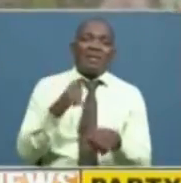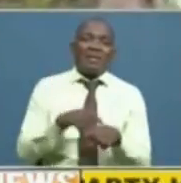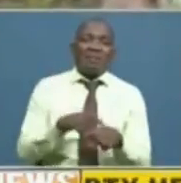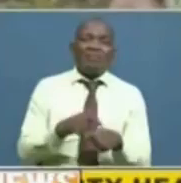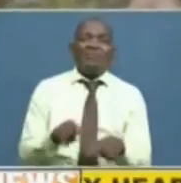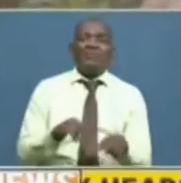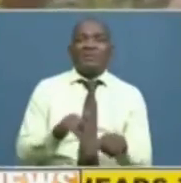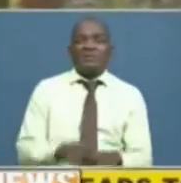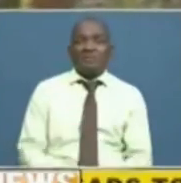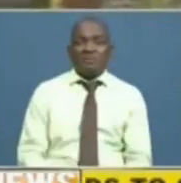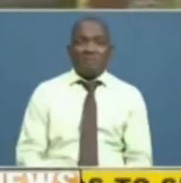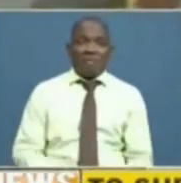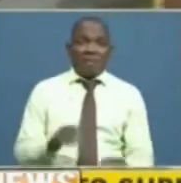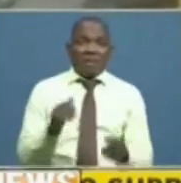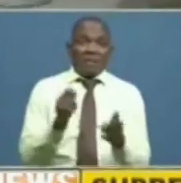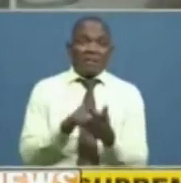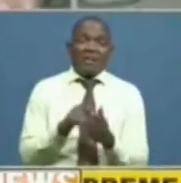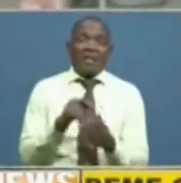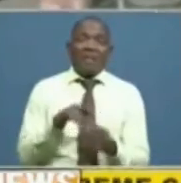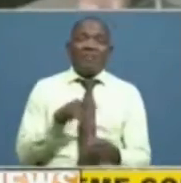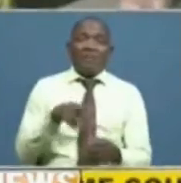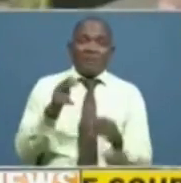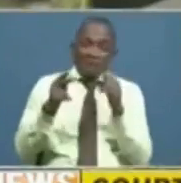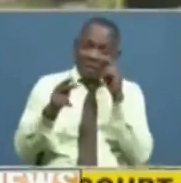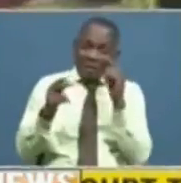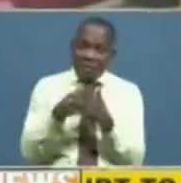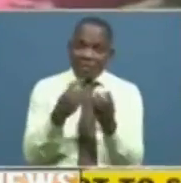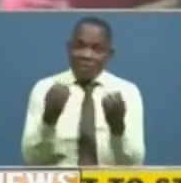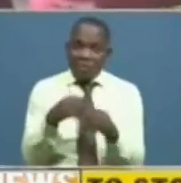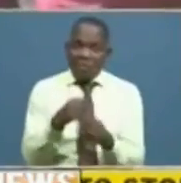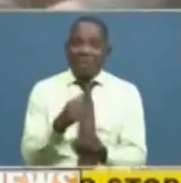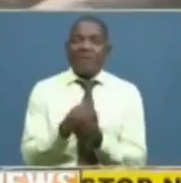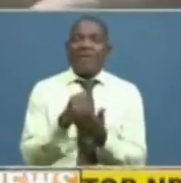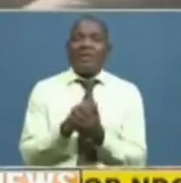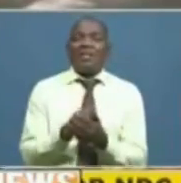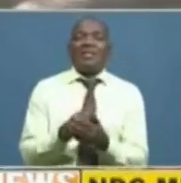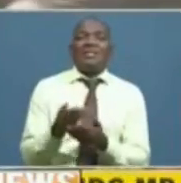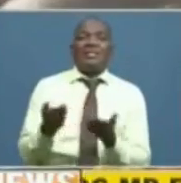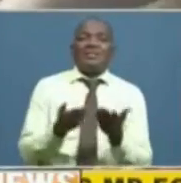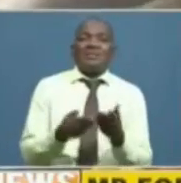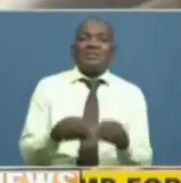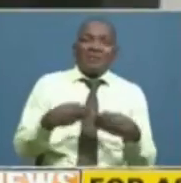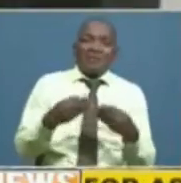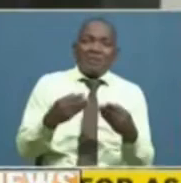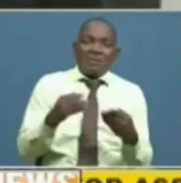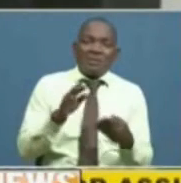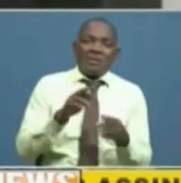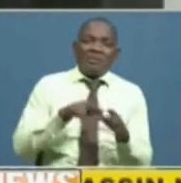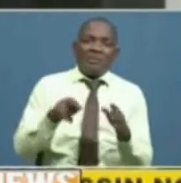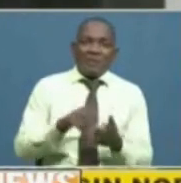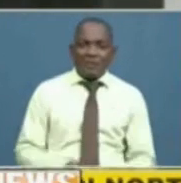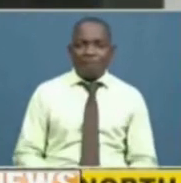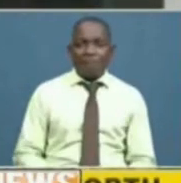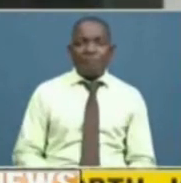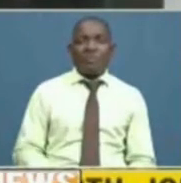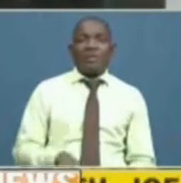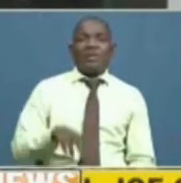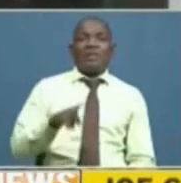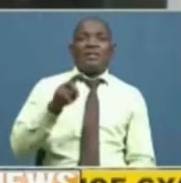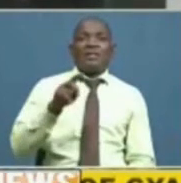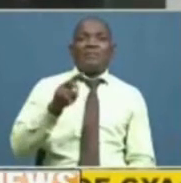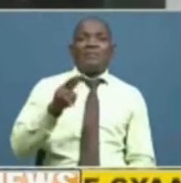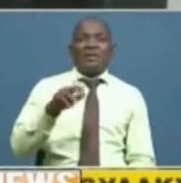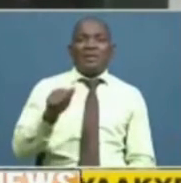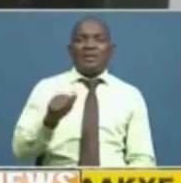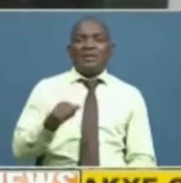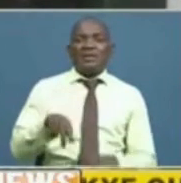2021. He was therefore optimistic the new office would enhance service delivery in the region. The DVLA, the National